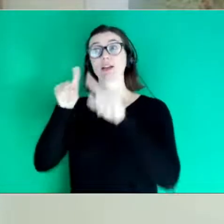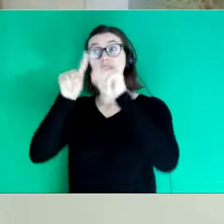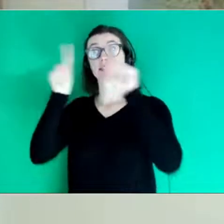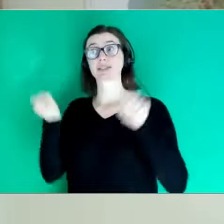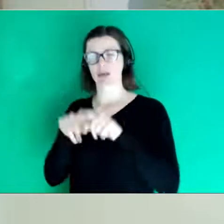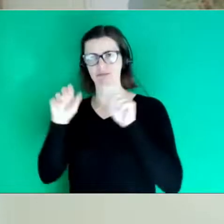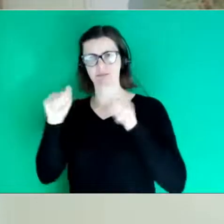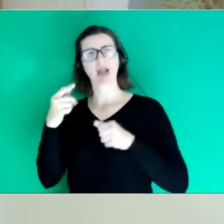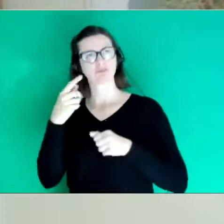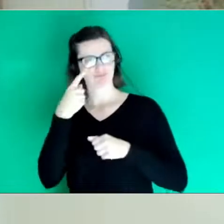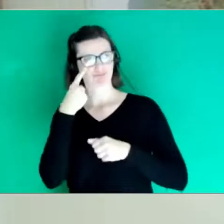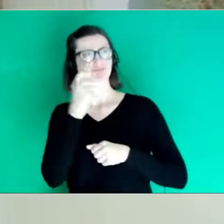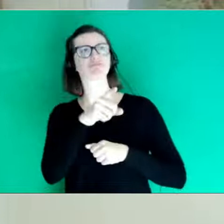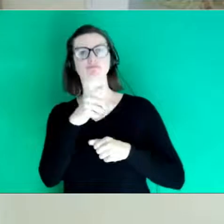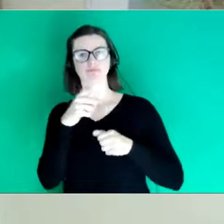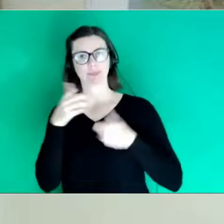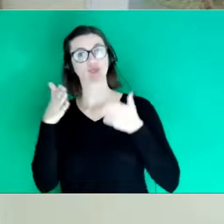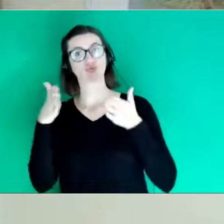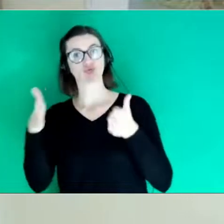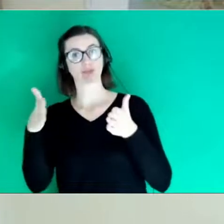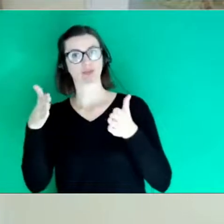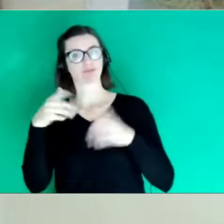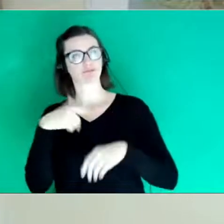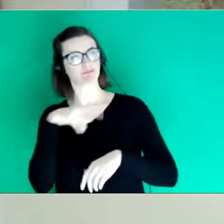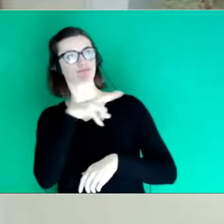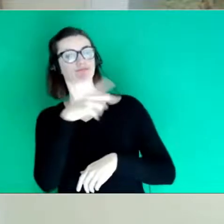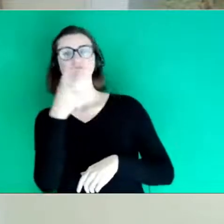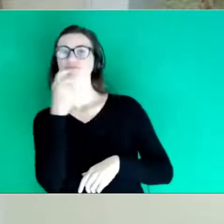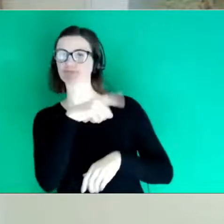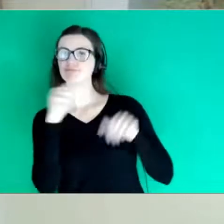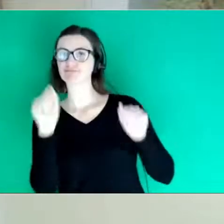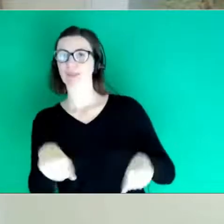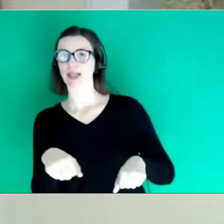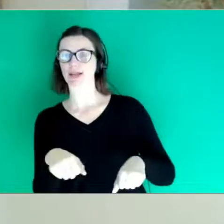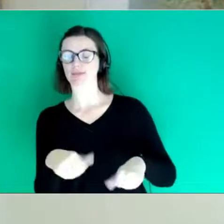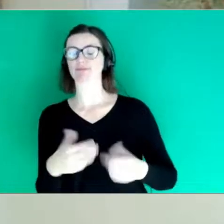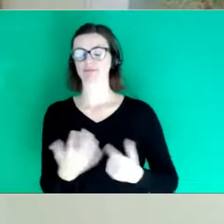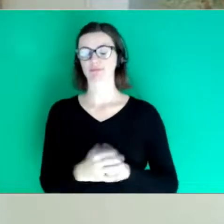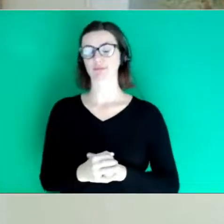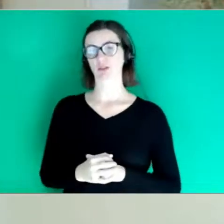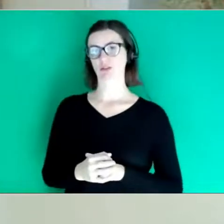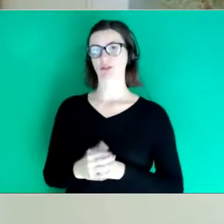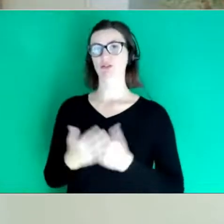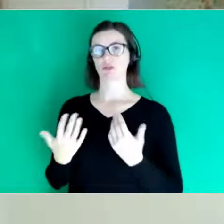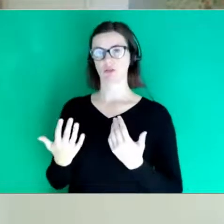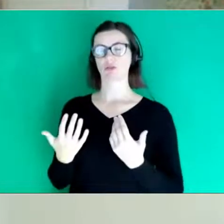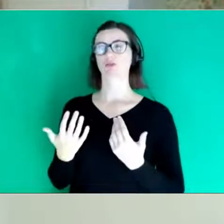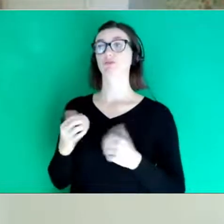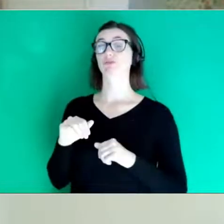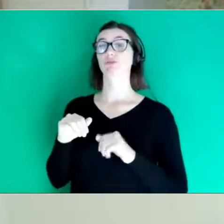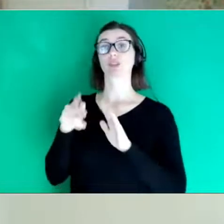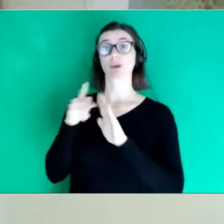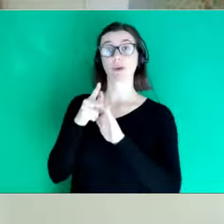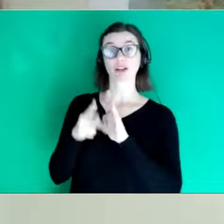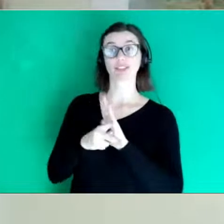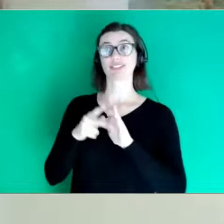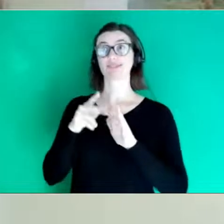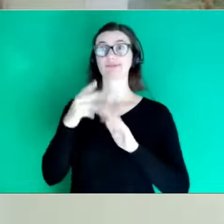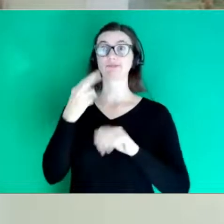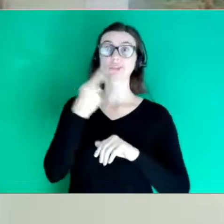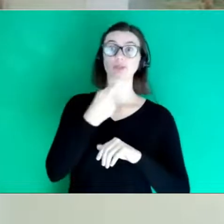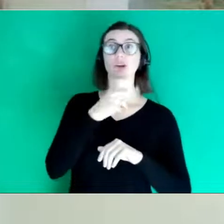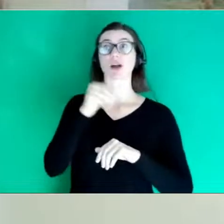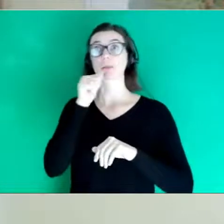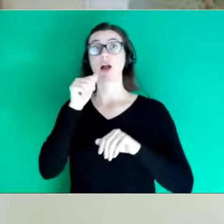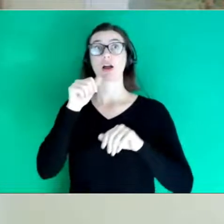And so the idea is that the policies of the store owners of the restaurants and bars are transparent